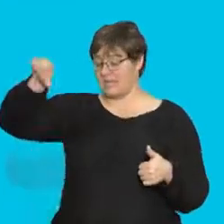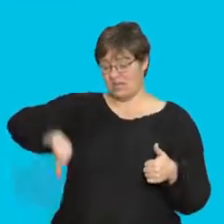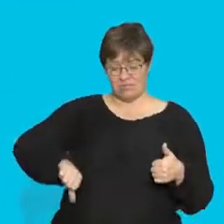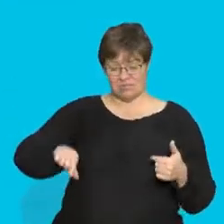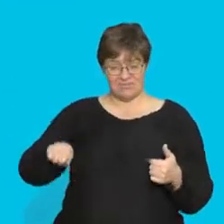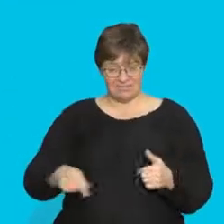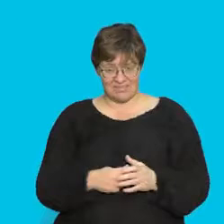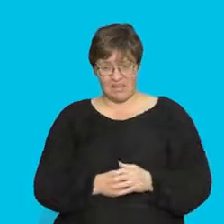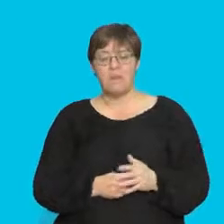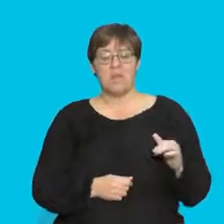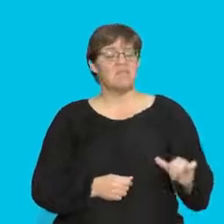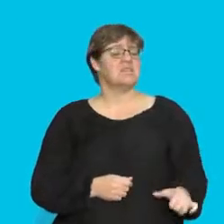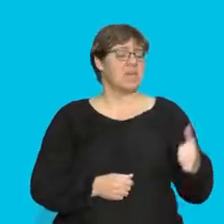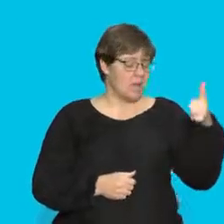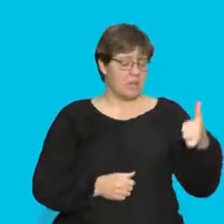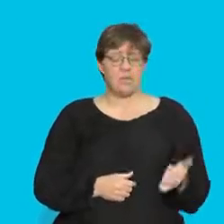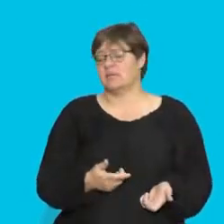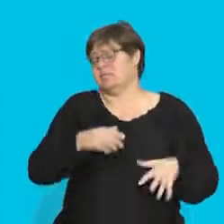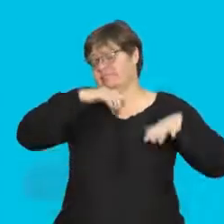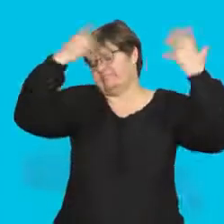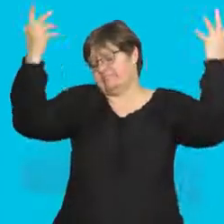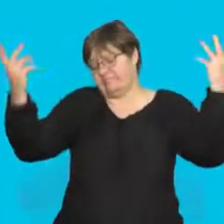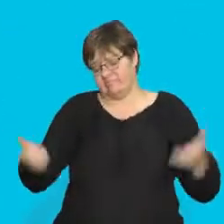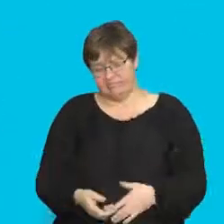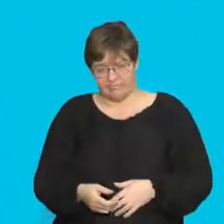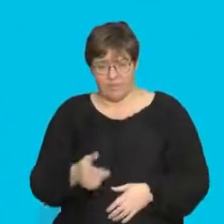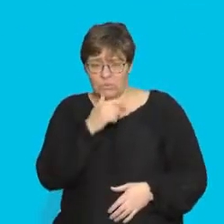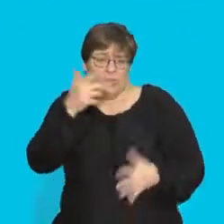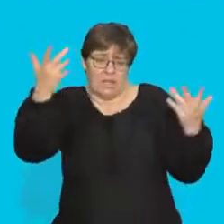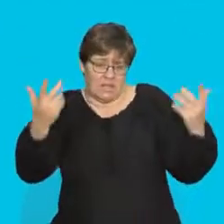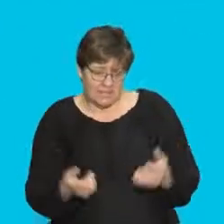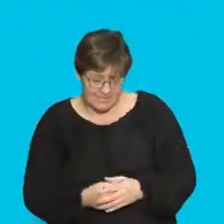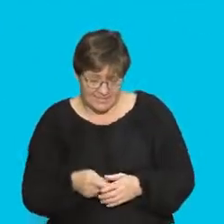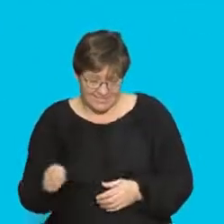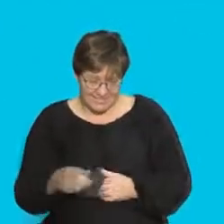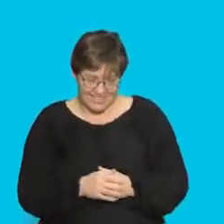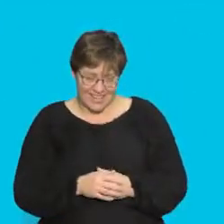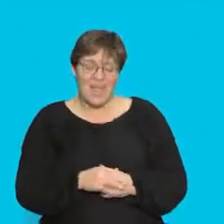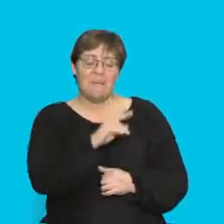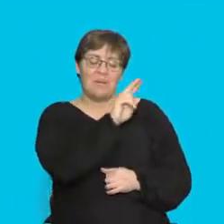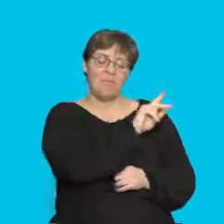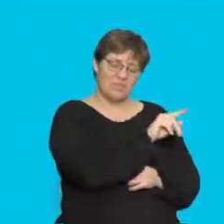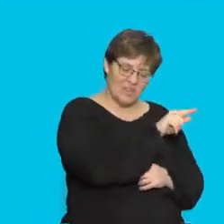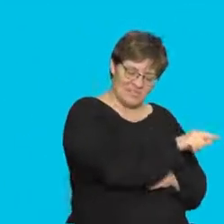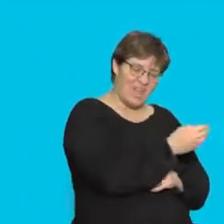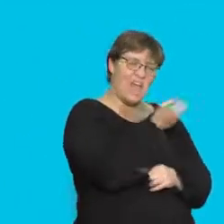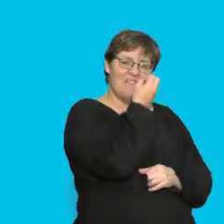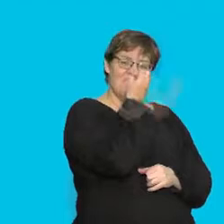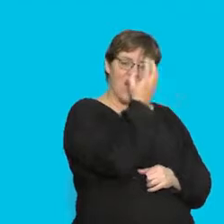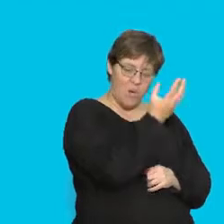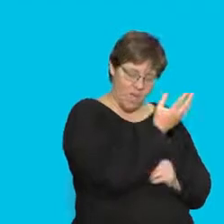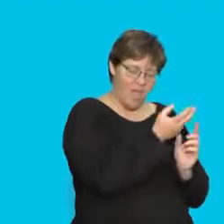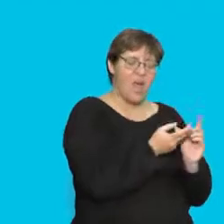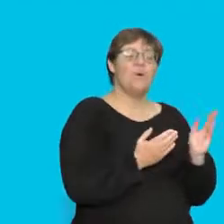summarizes it very nicely. Instead of thumbs up, thumbs down, it's got smiley faces. So, mutualism,